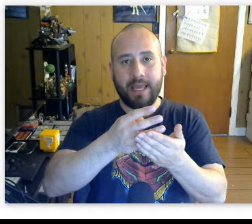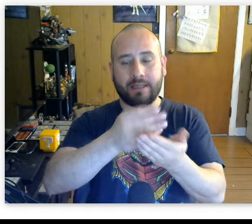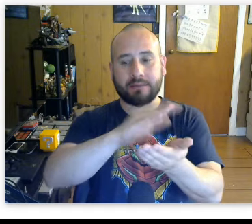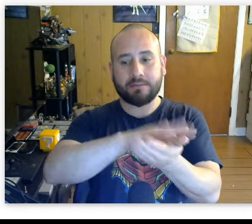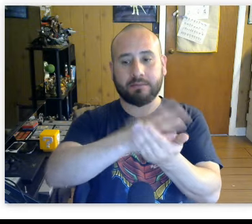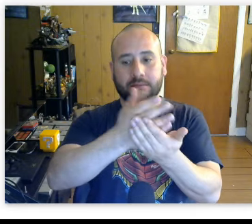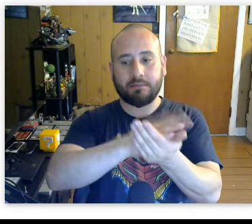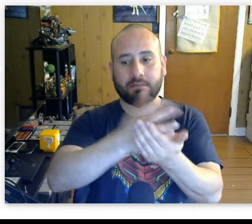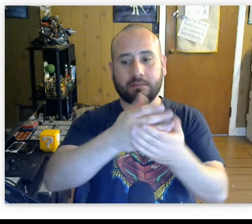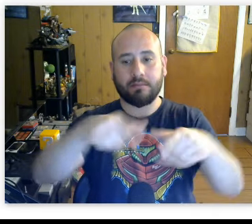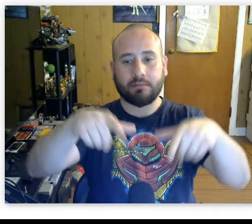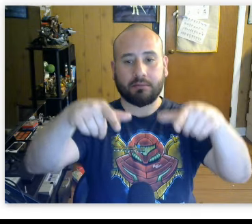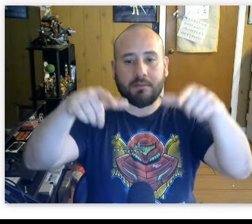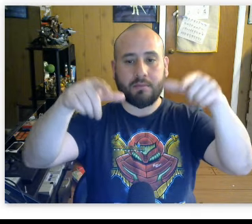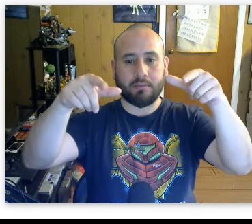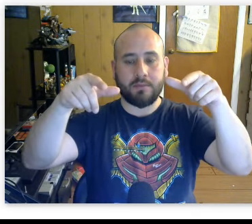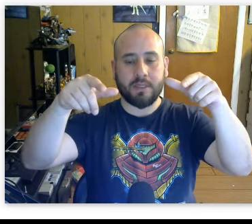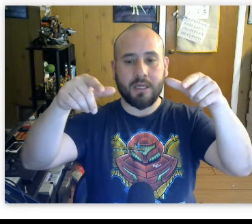pancake,